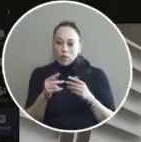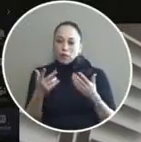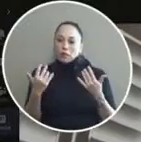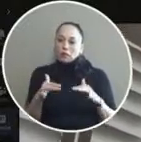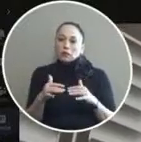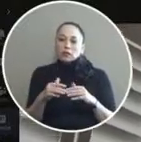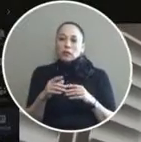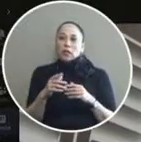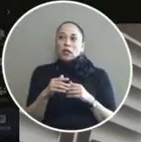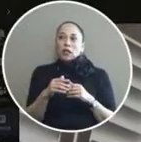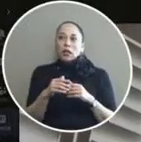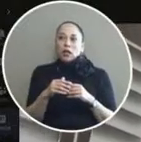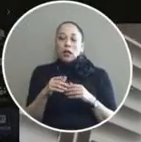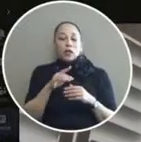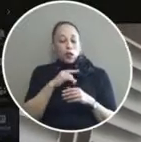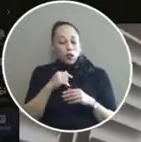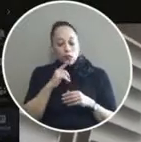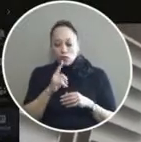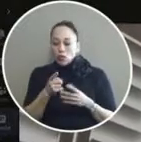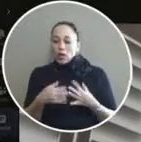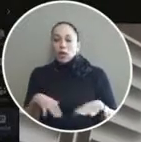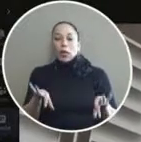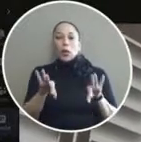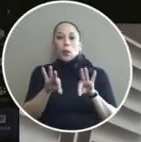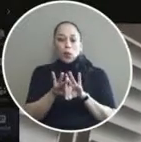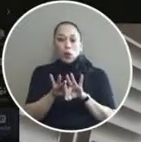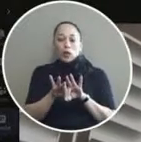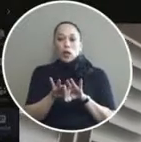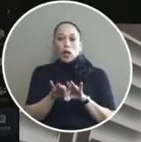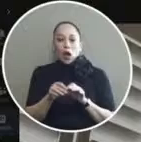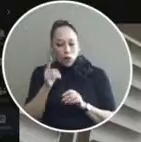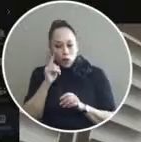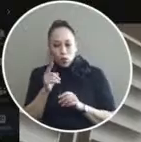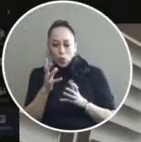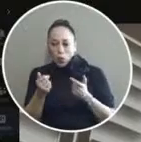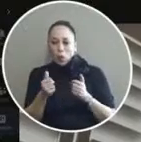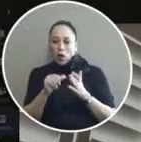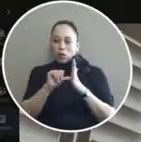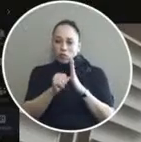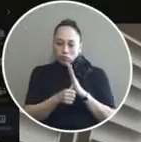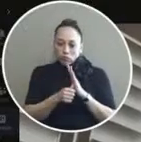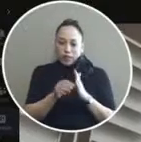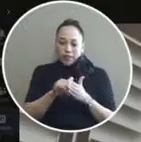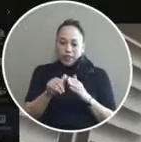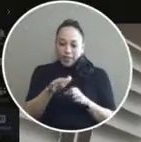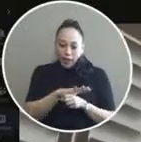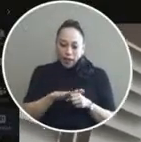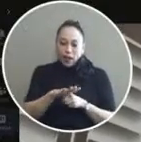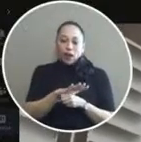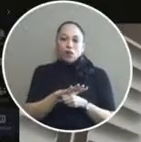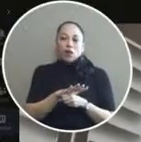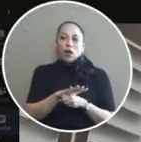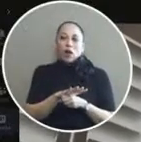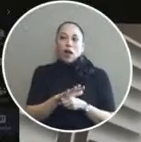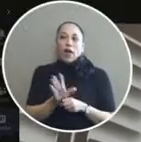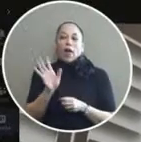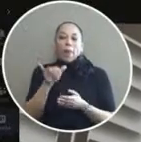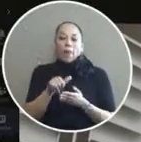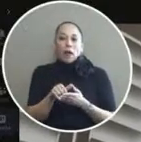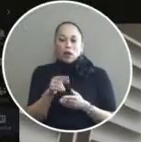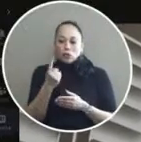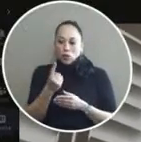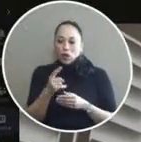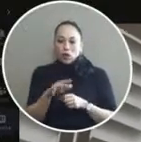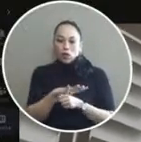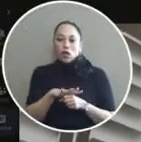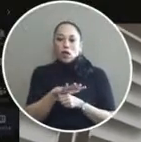and we feel are very important. And we definitely want to make strides in those areas and make improvements in those areas. This was one of those